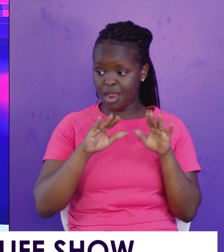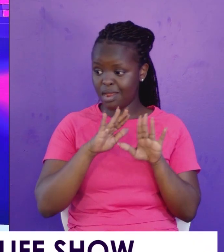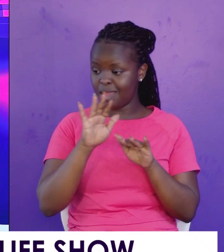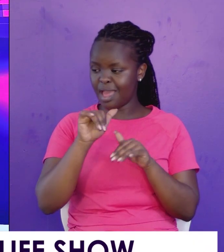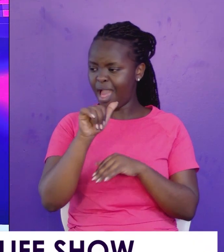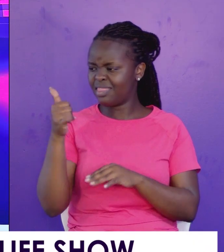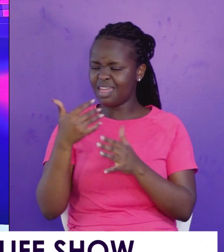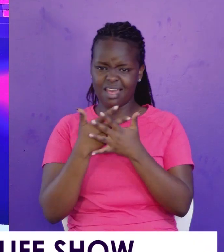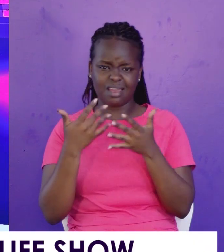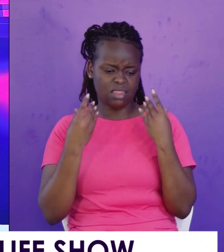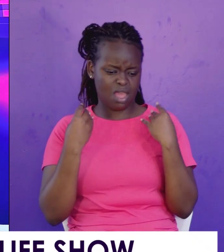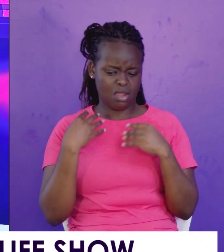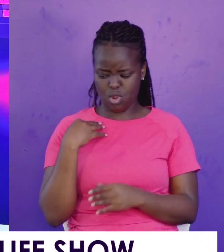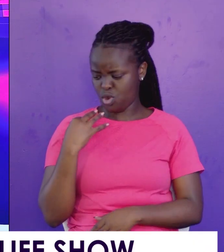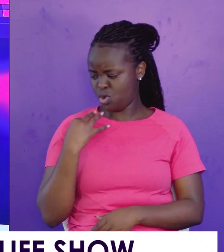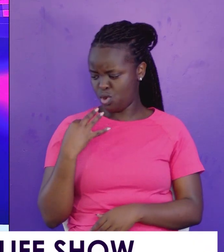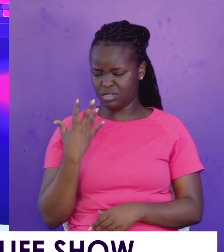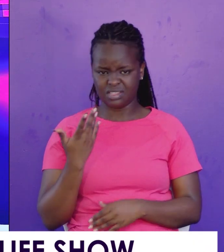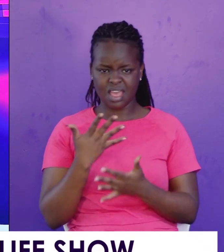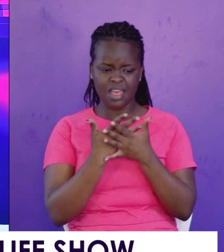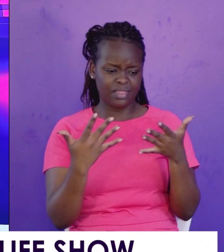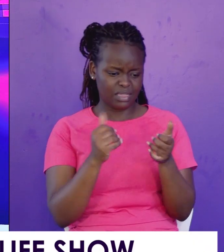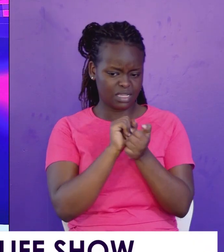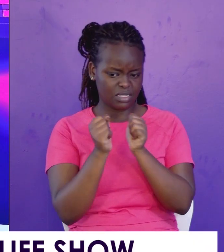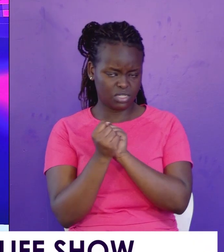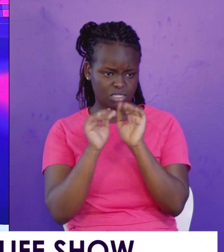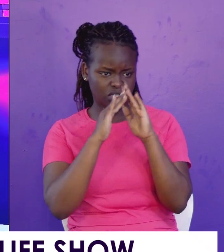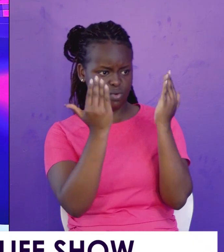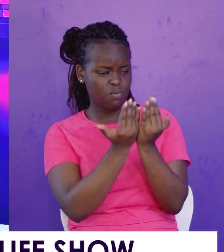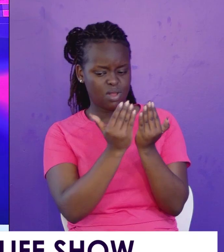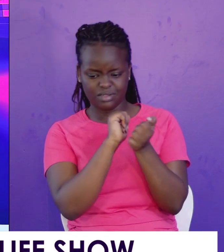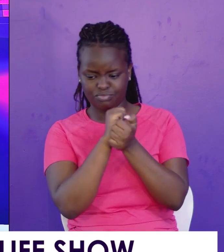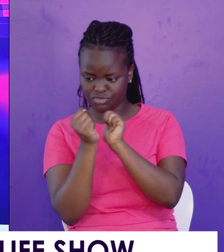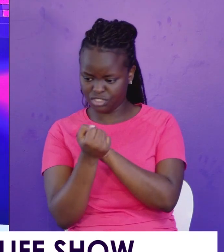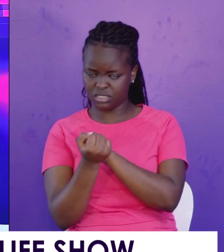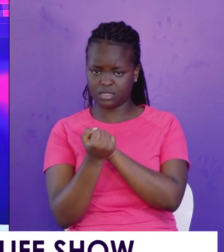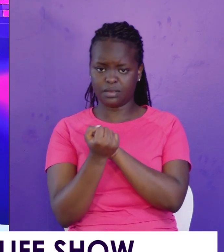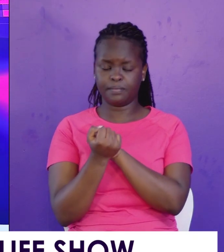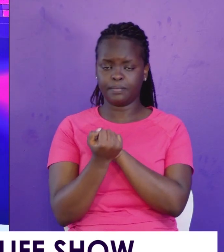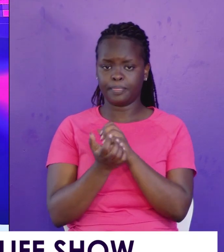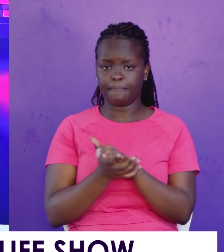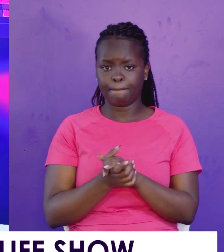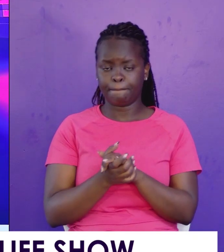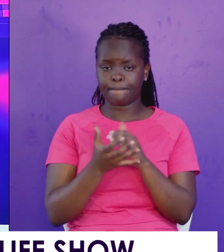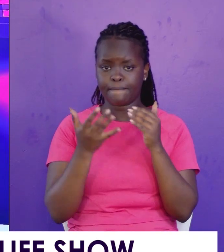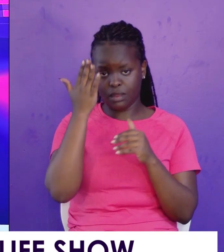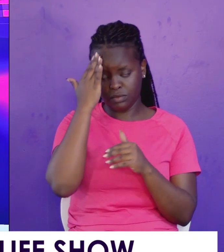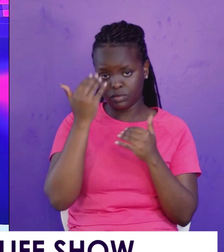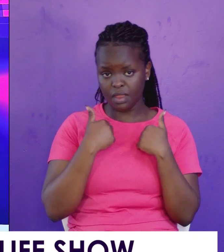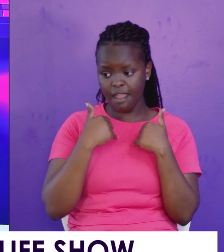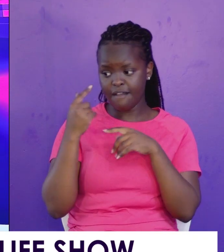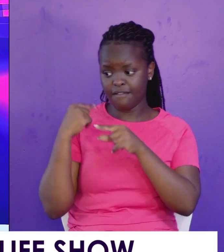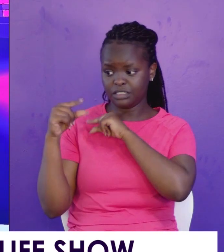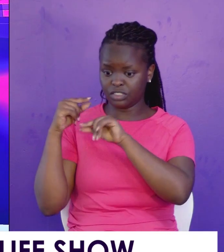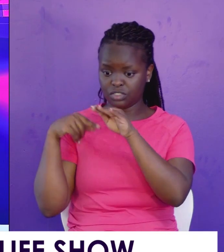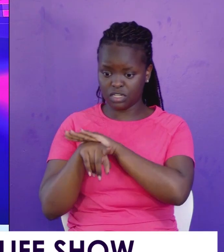You these know- things are taking the world by storm. And you know, we are having a generation that is coming